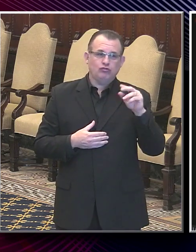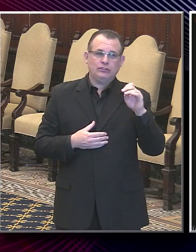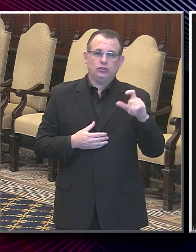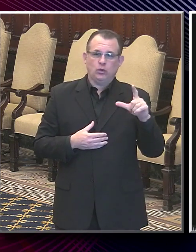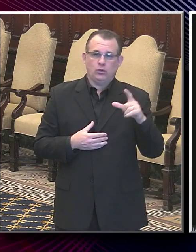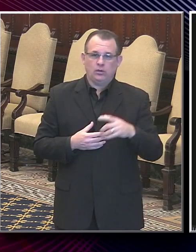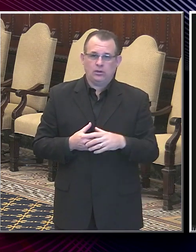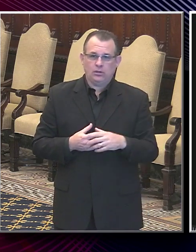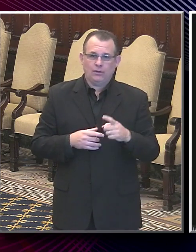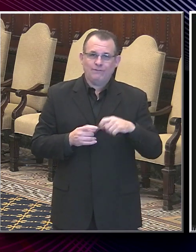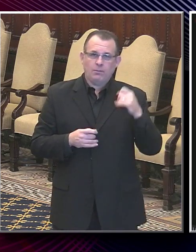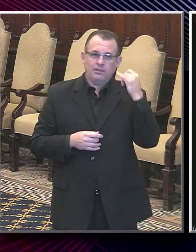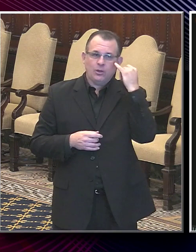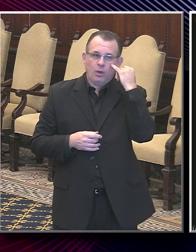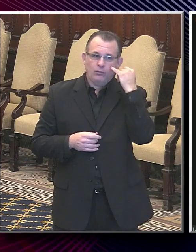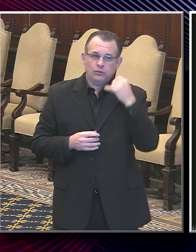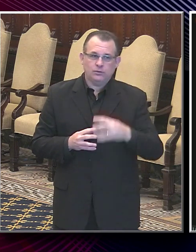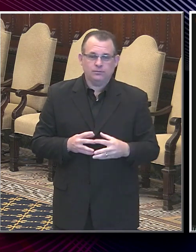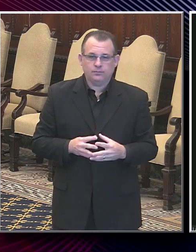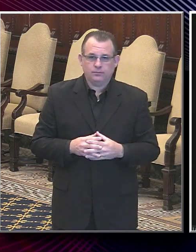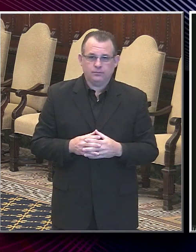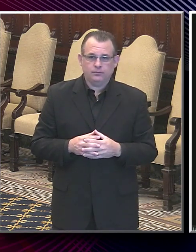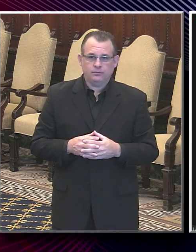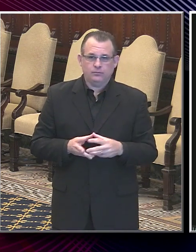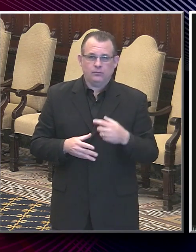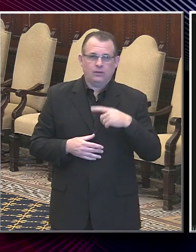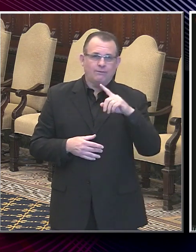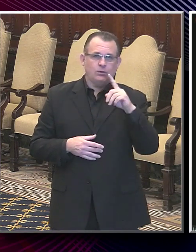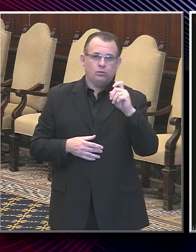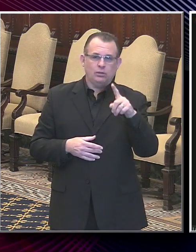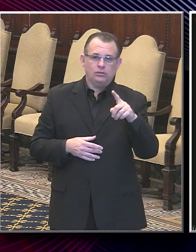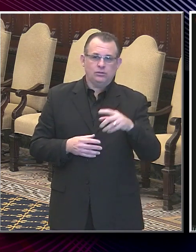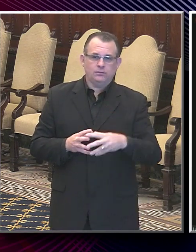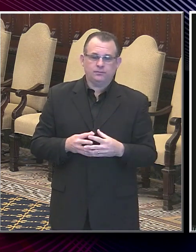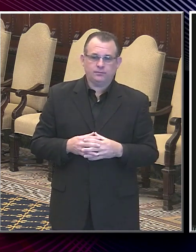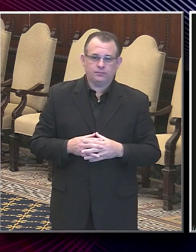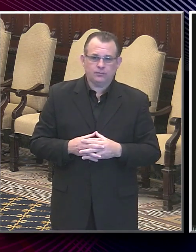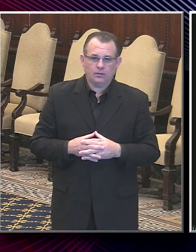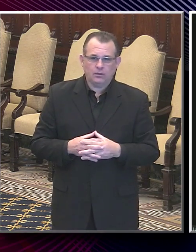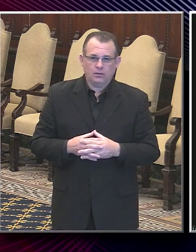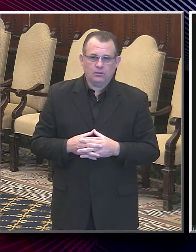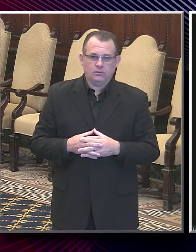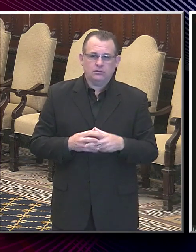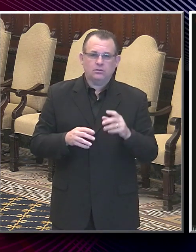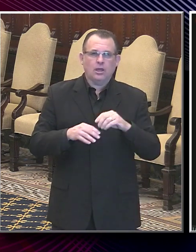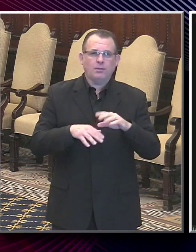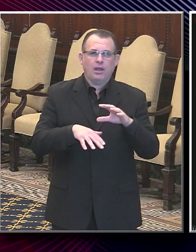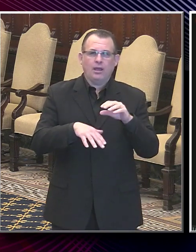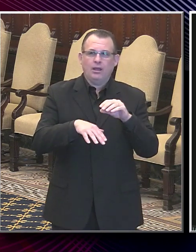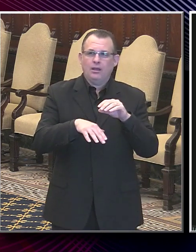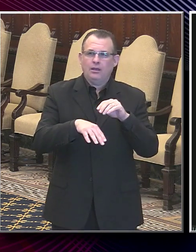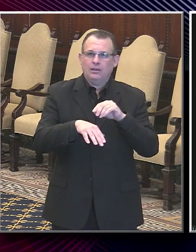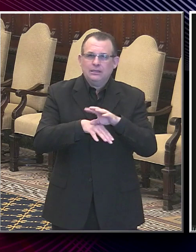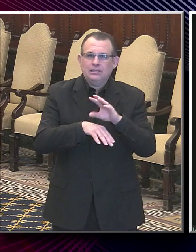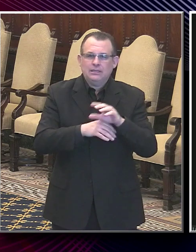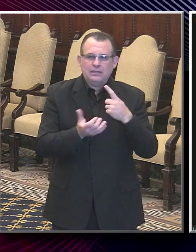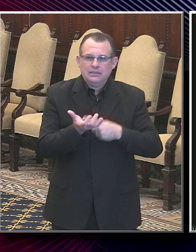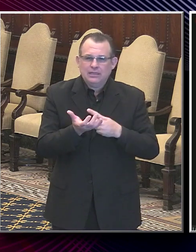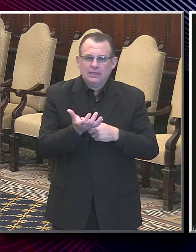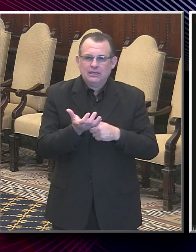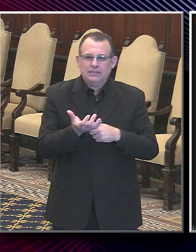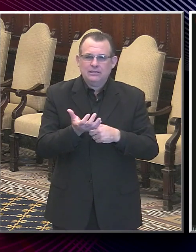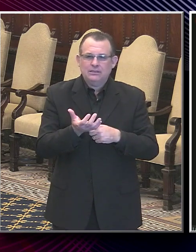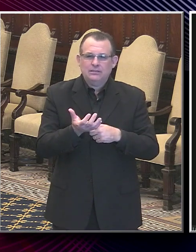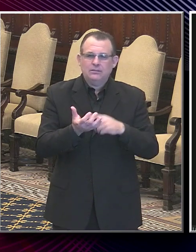Hi. First, I have a question about the guidance on walk-up ordering